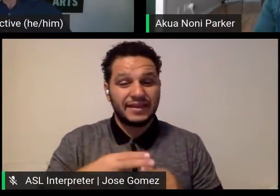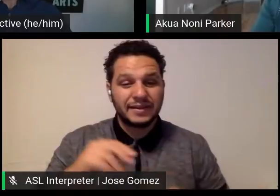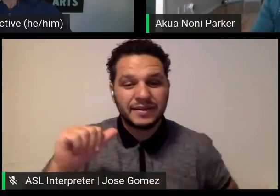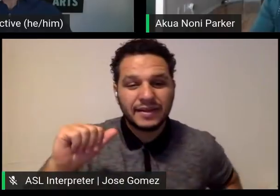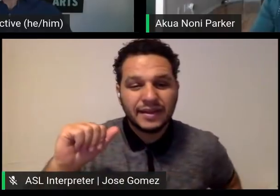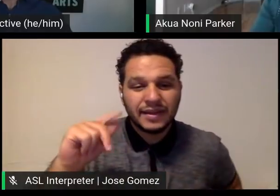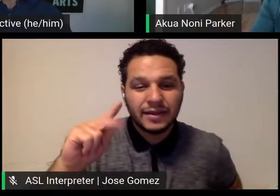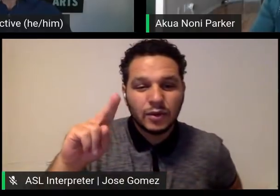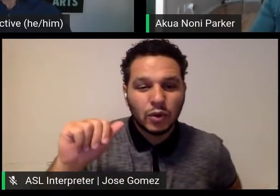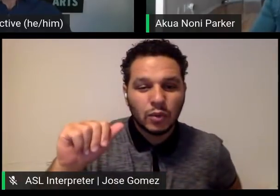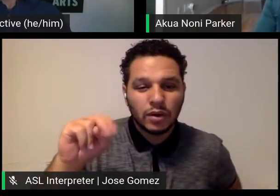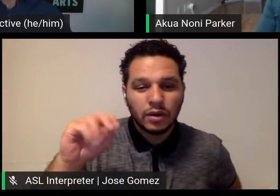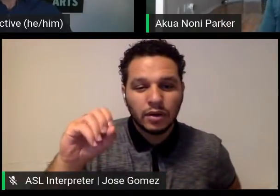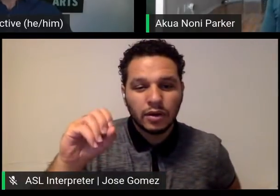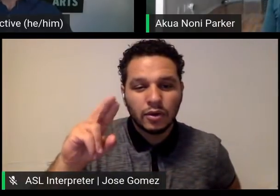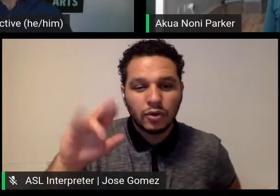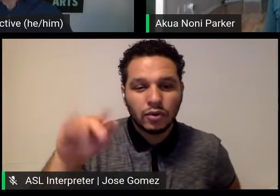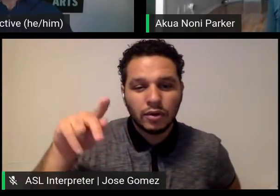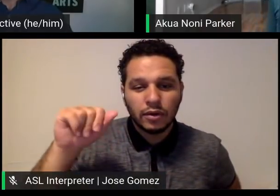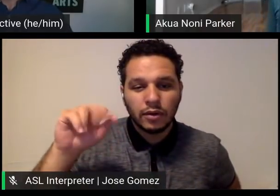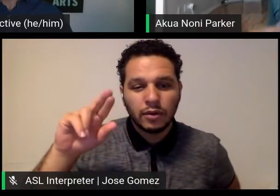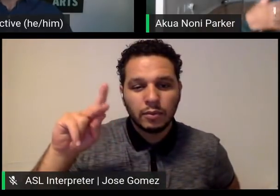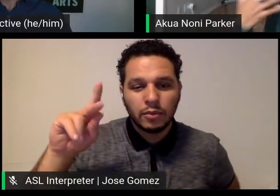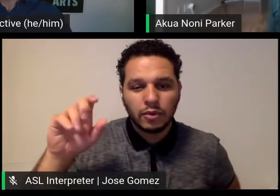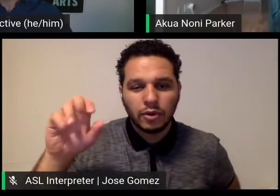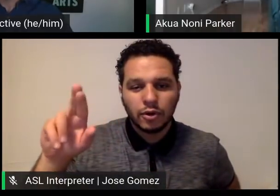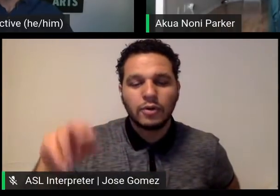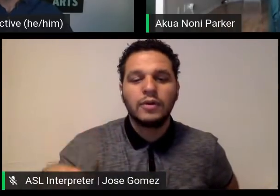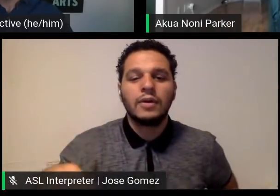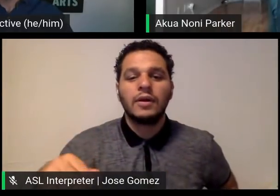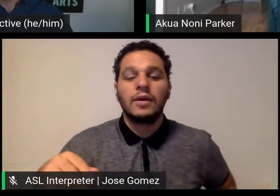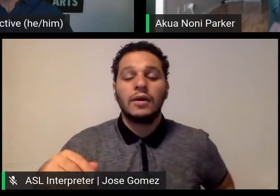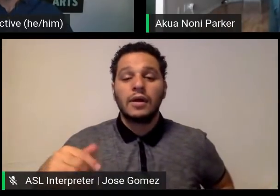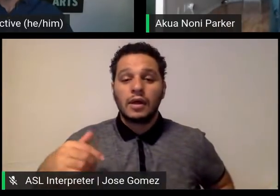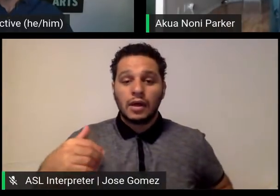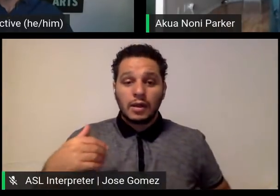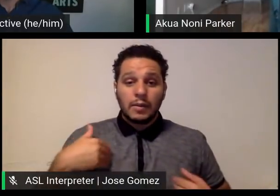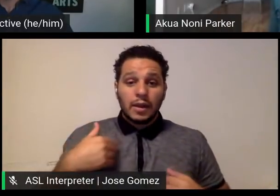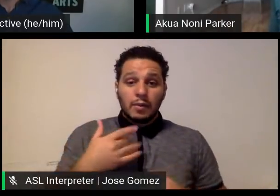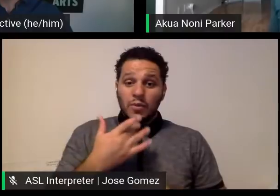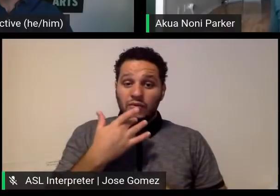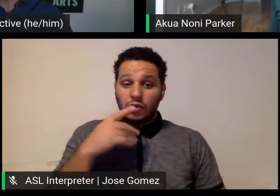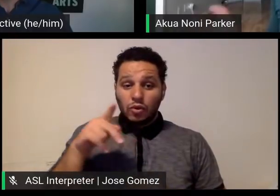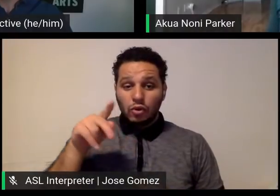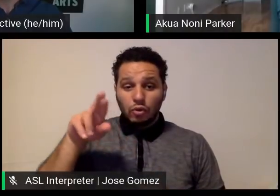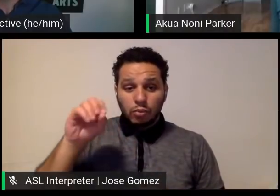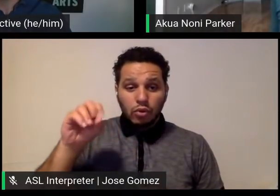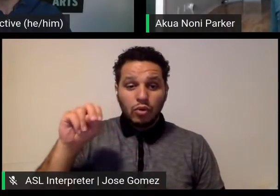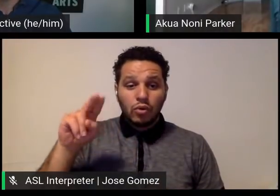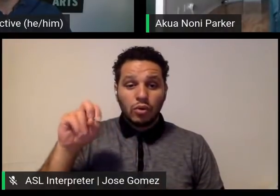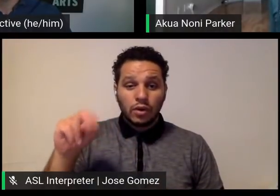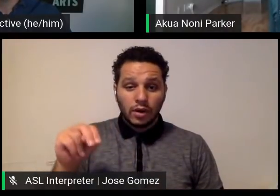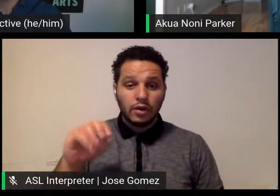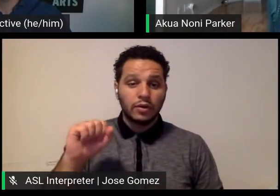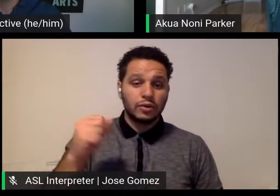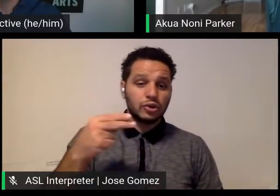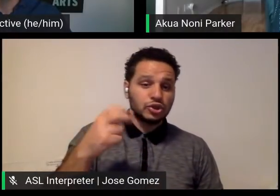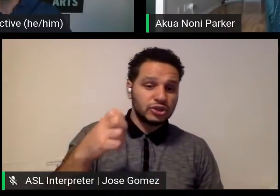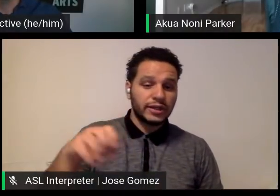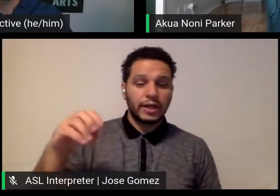Akua Noni Parker. I have my preferred pronouns are she and